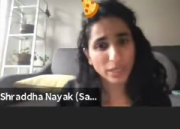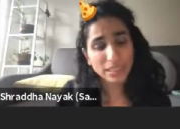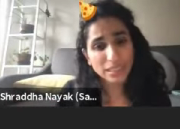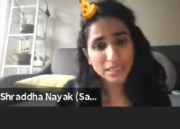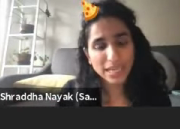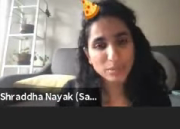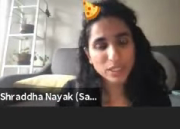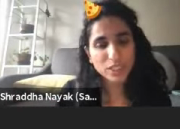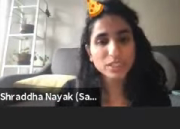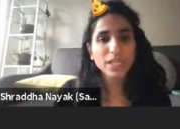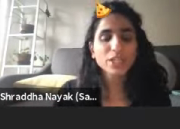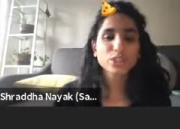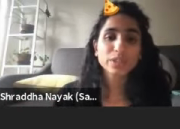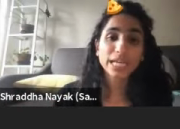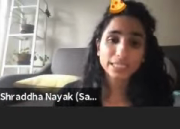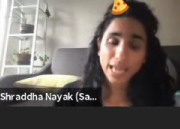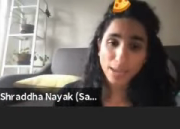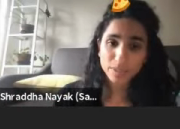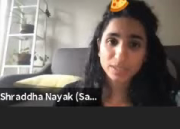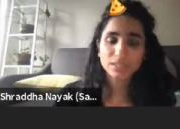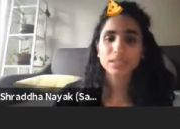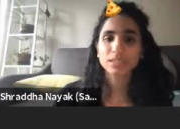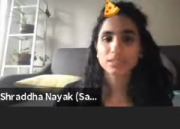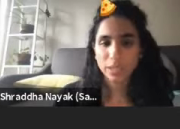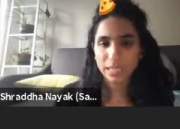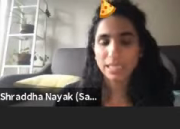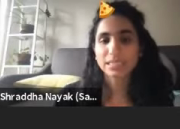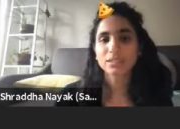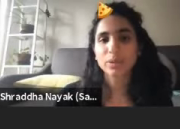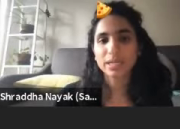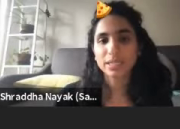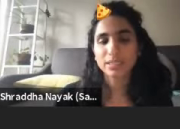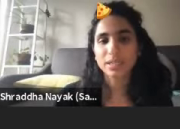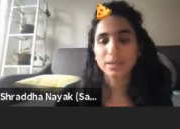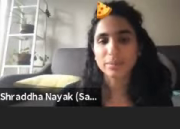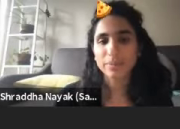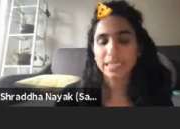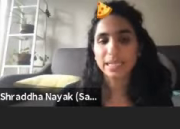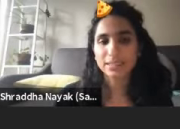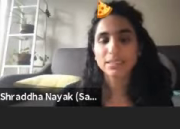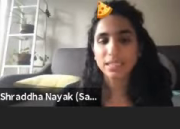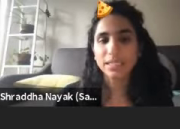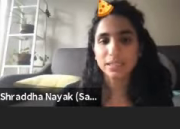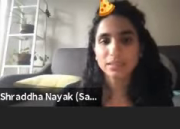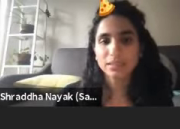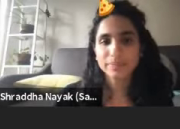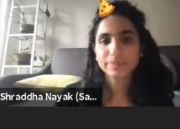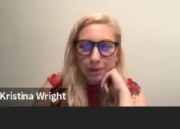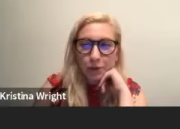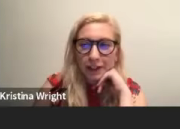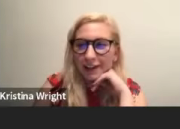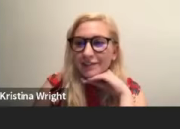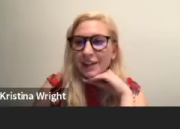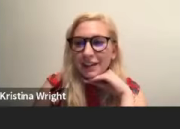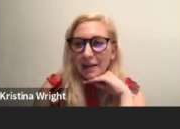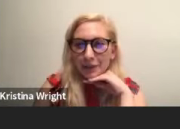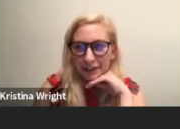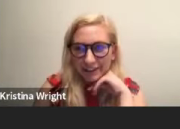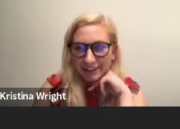as well in the animation? So that happens as well. And that's why it gets delayed. The beauty